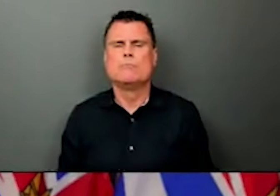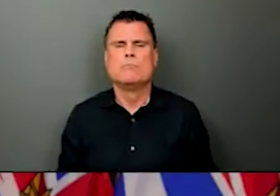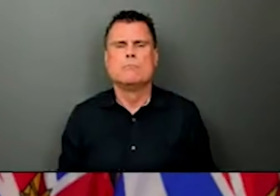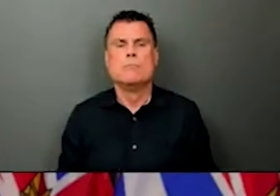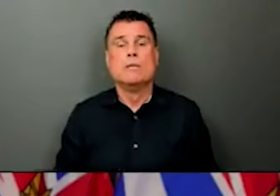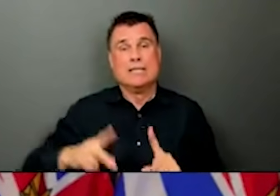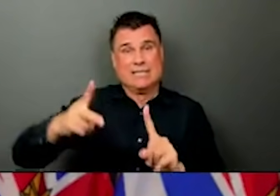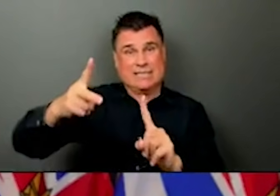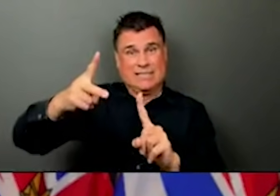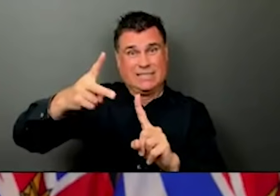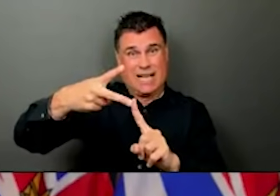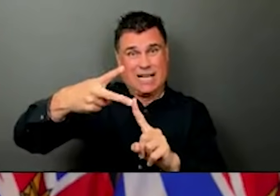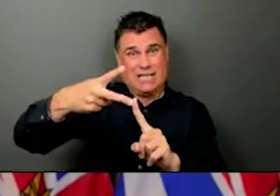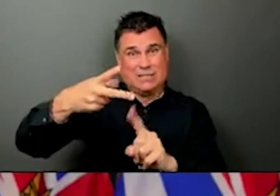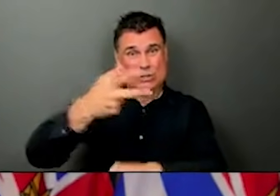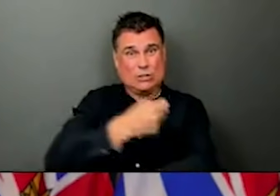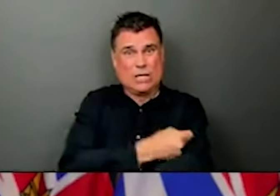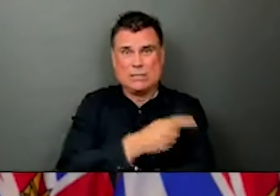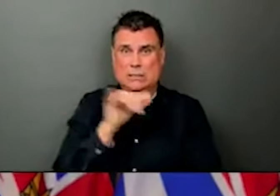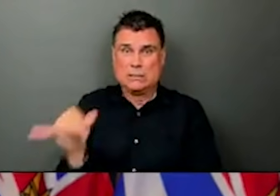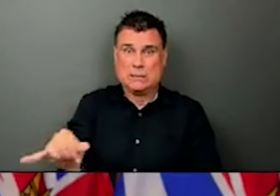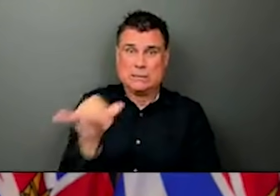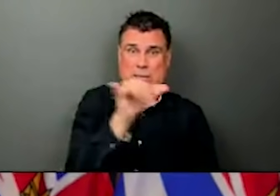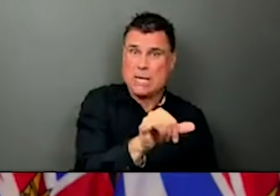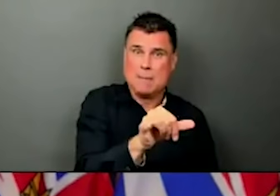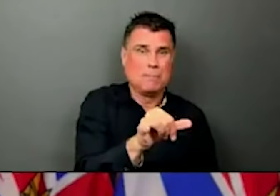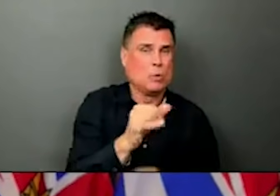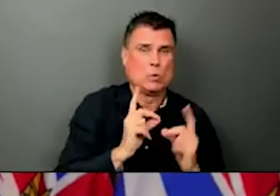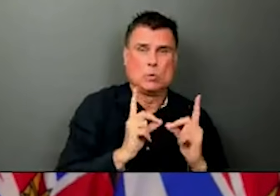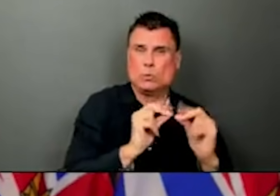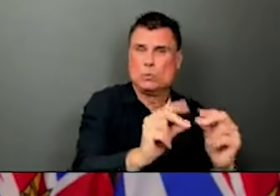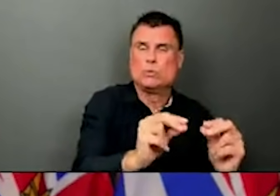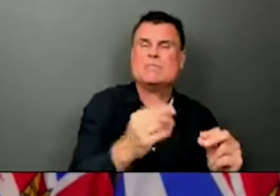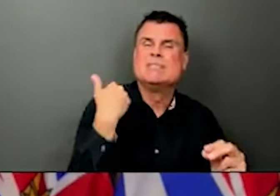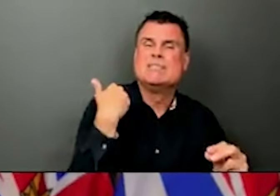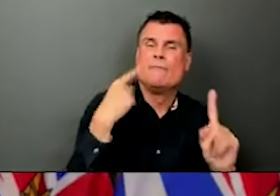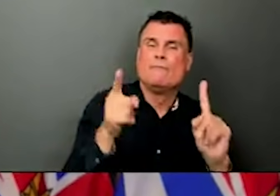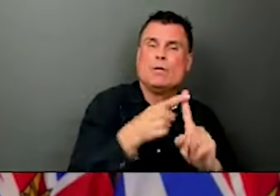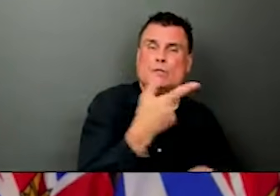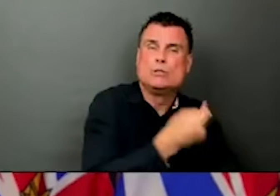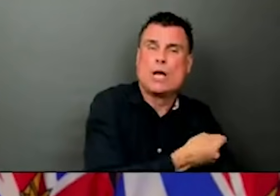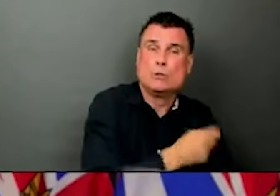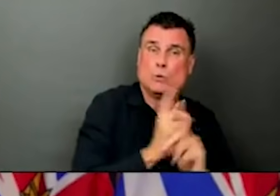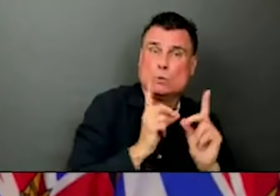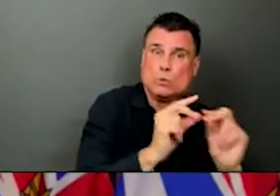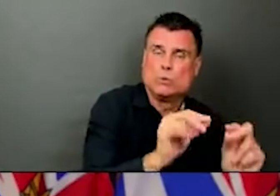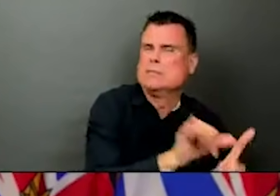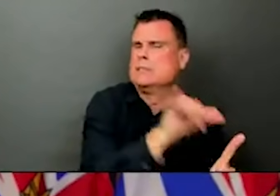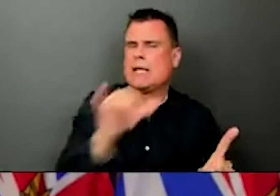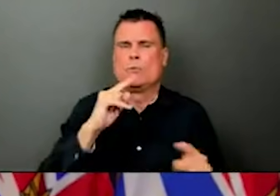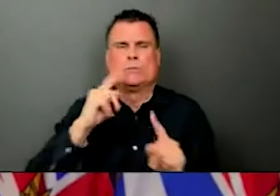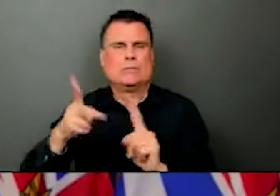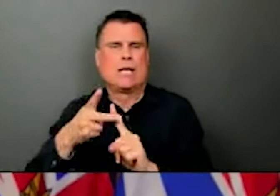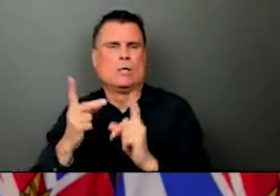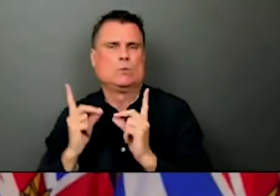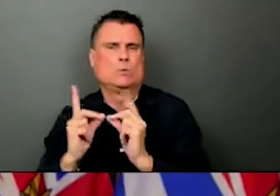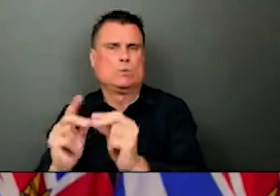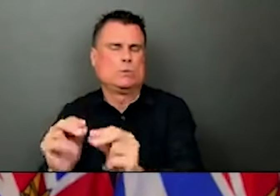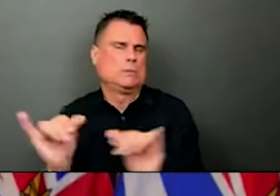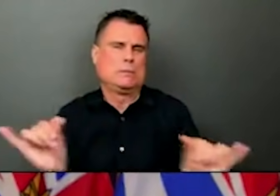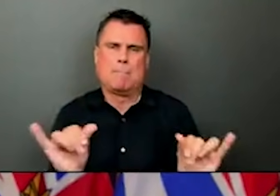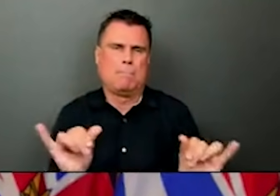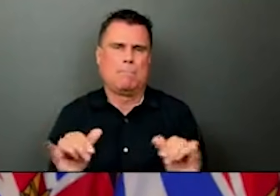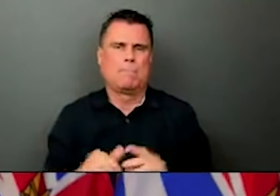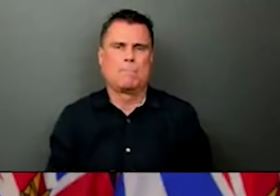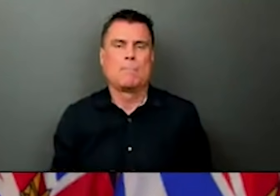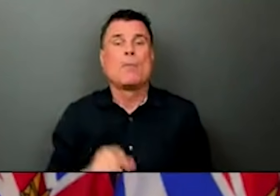first doses, and we've seen that. People living in long-term care, assisted living, and other congregate settings had high priority for